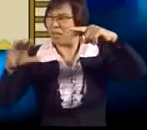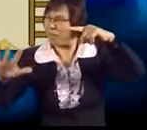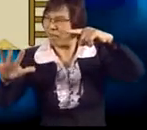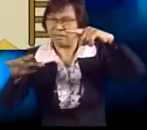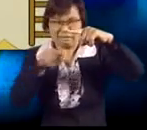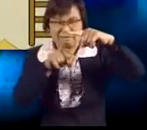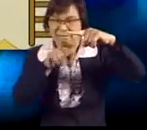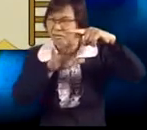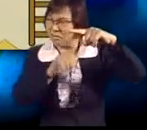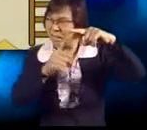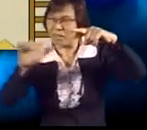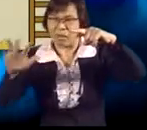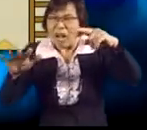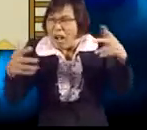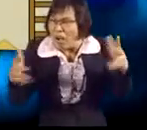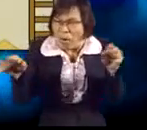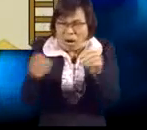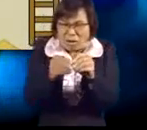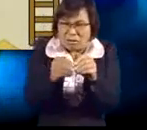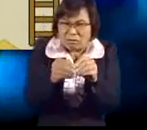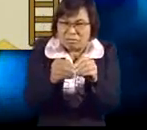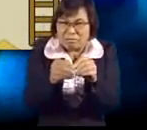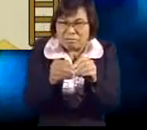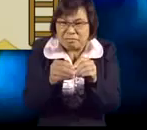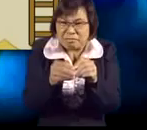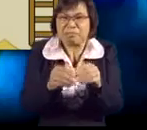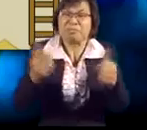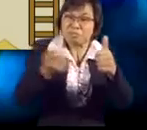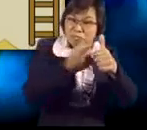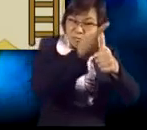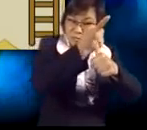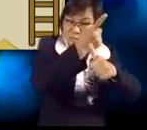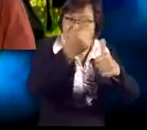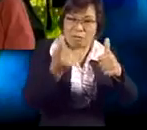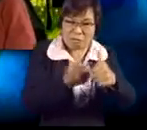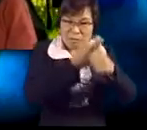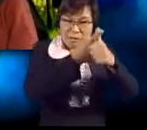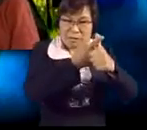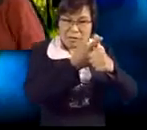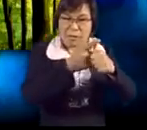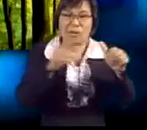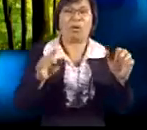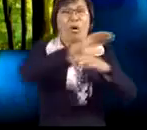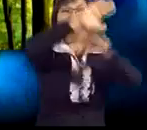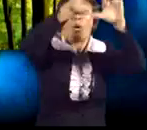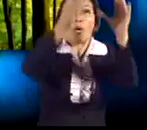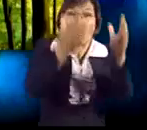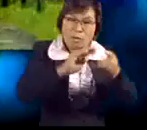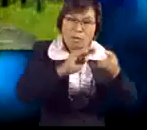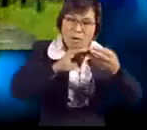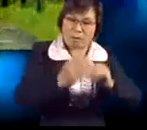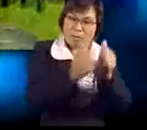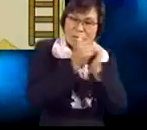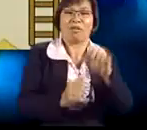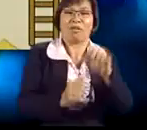The denominators are 10 and 5. Melody, how do we add these fractions? First things